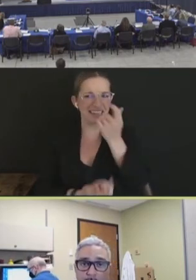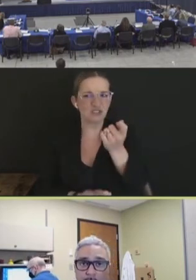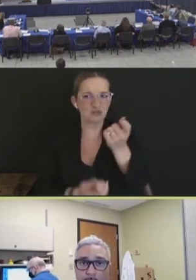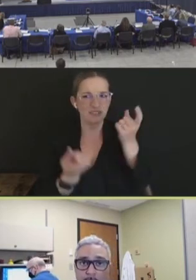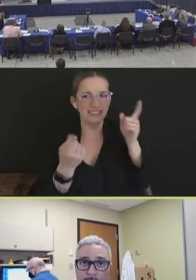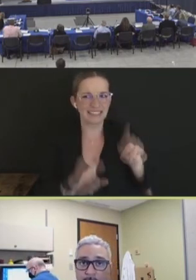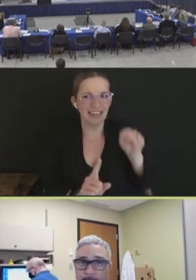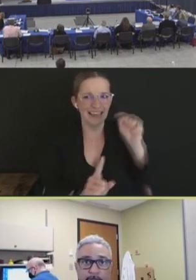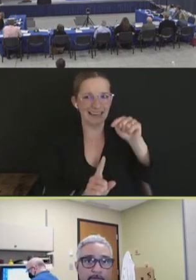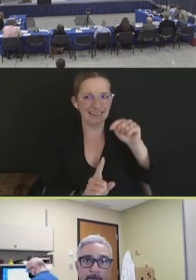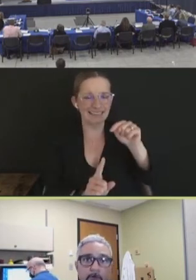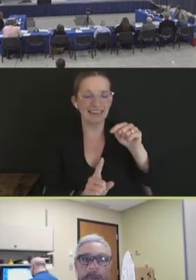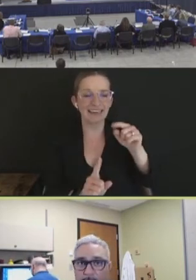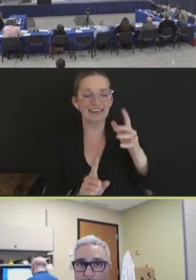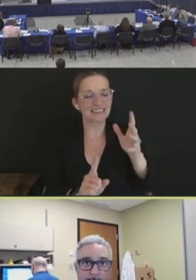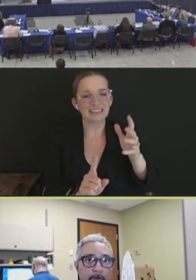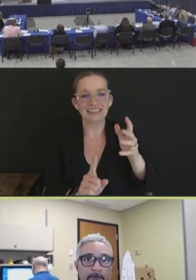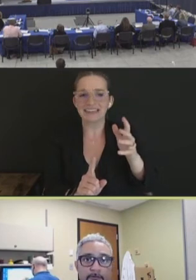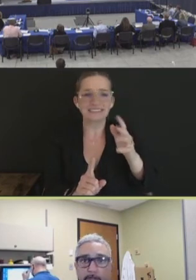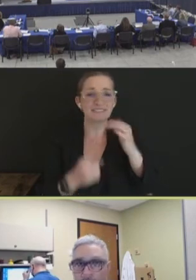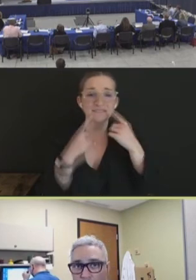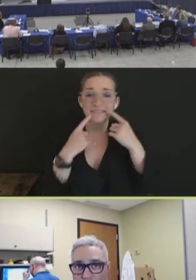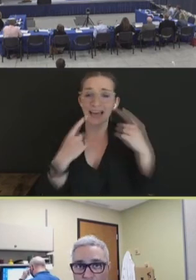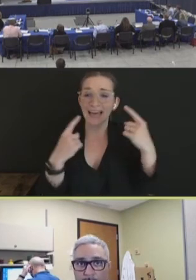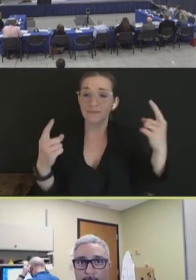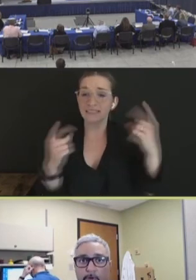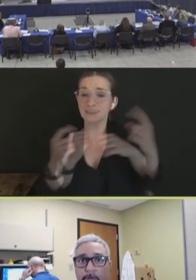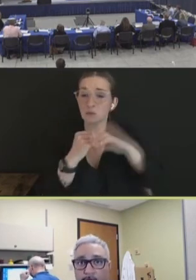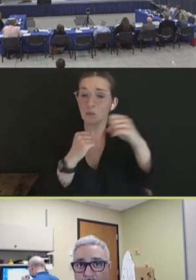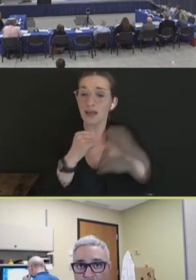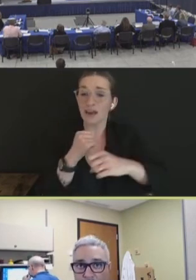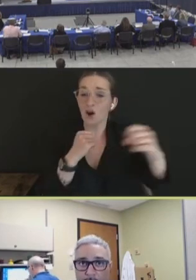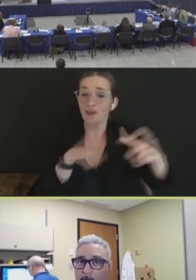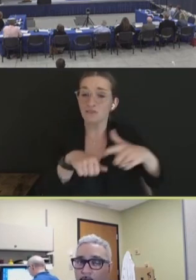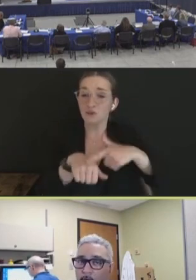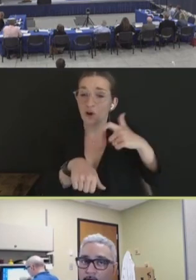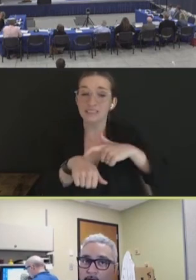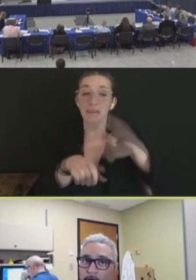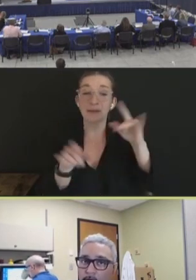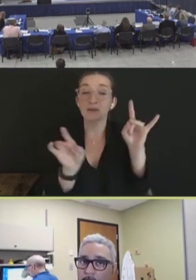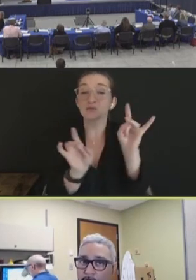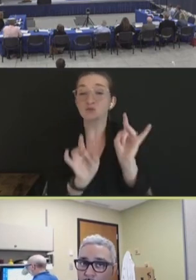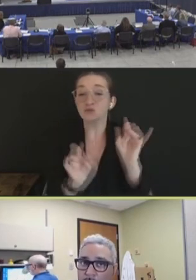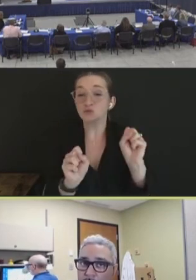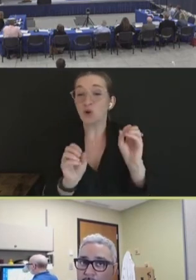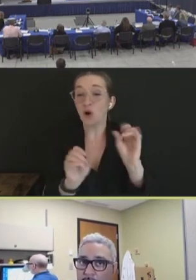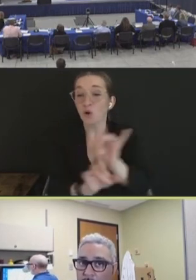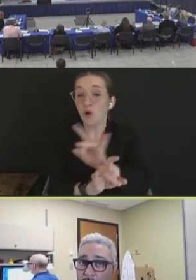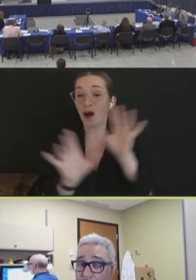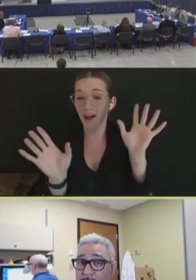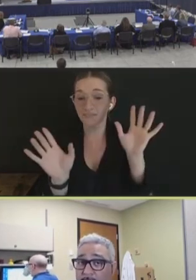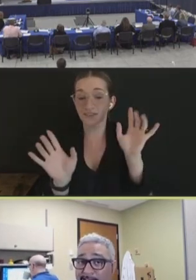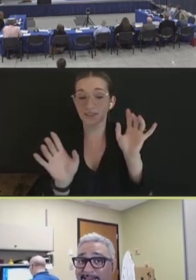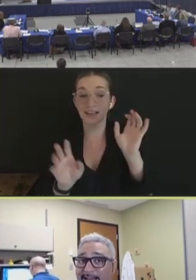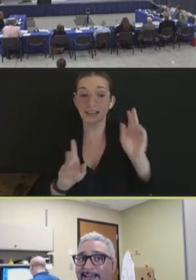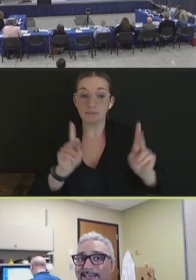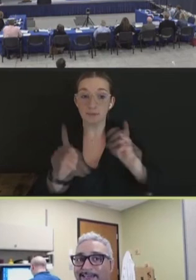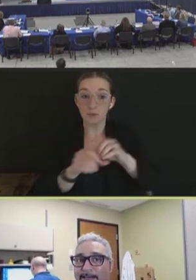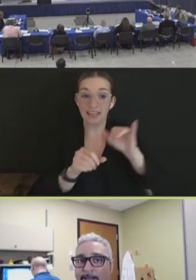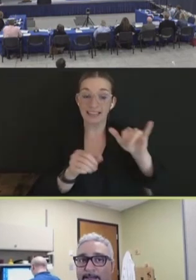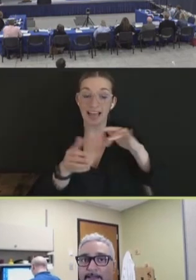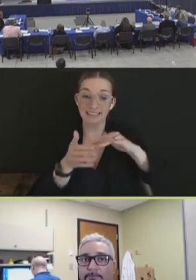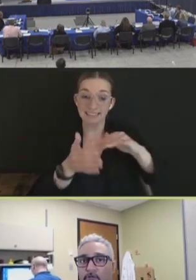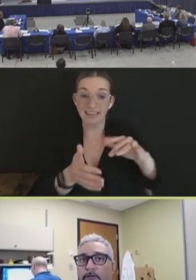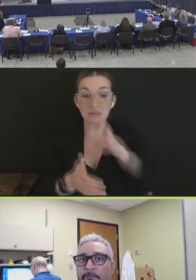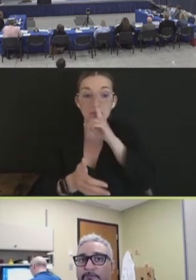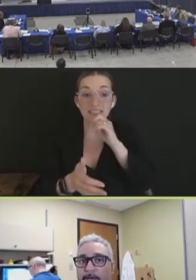because it's just so famous. It went on for such a long time. It was so egregious where, the folks in this study did not get